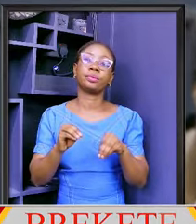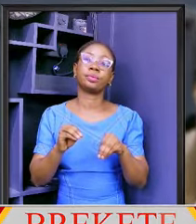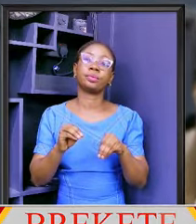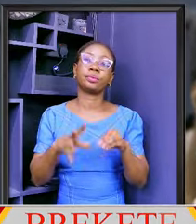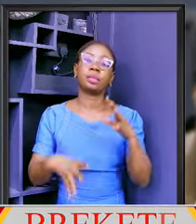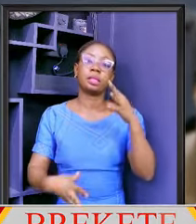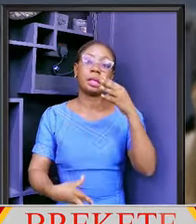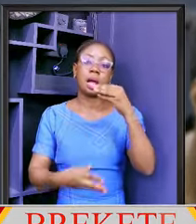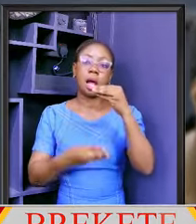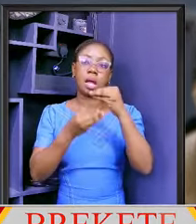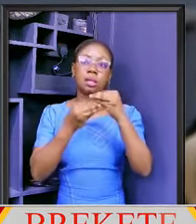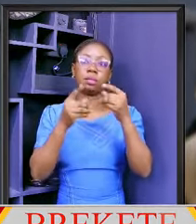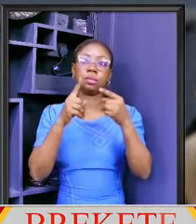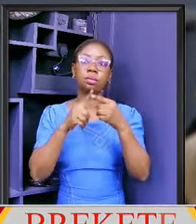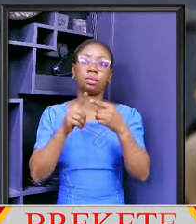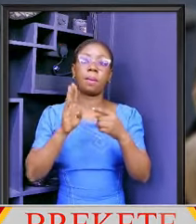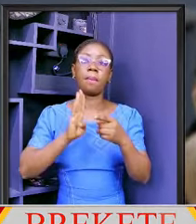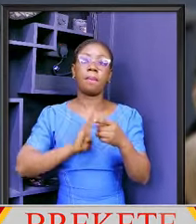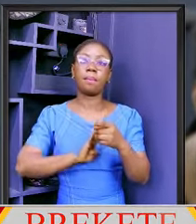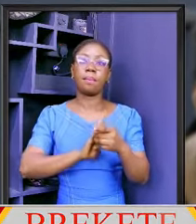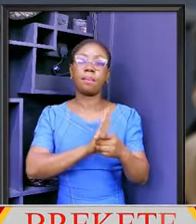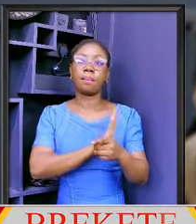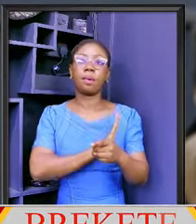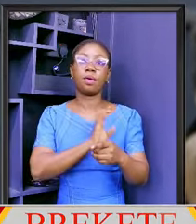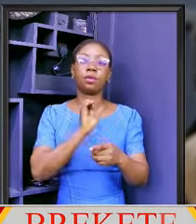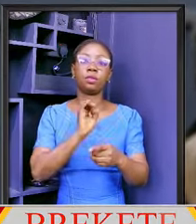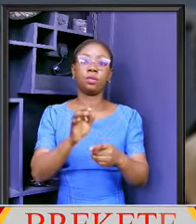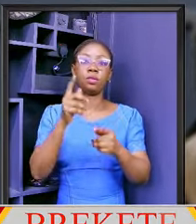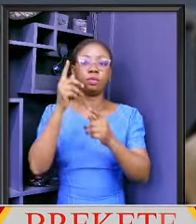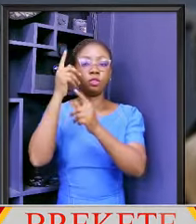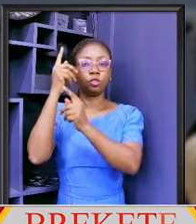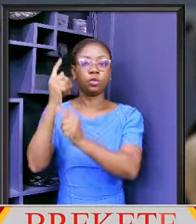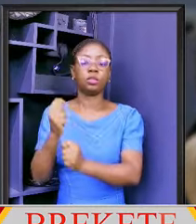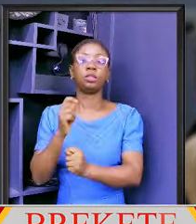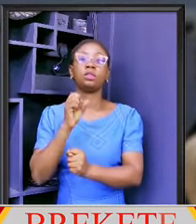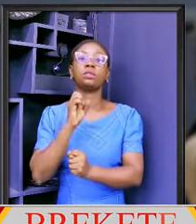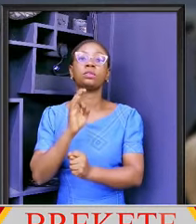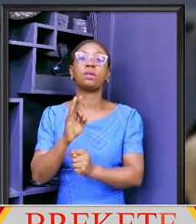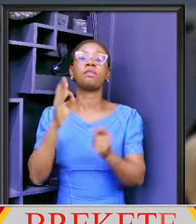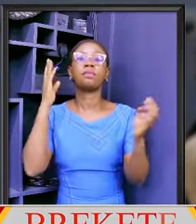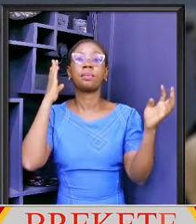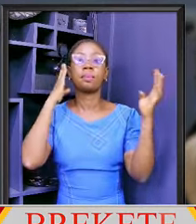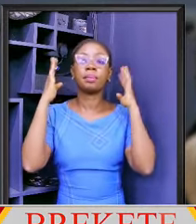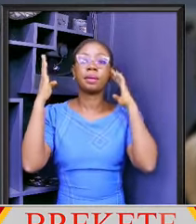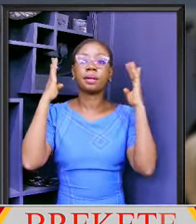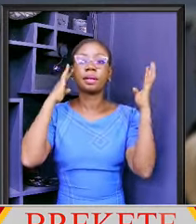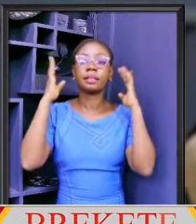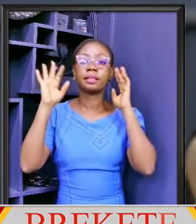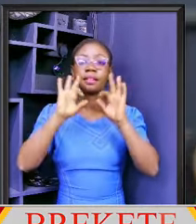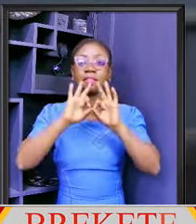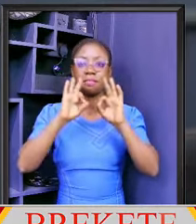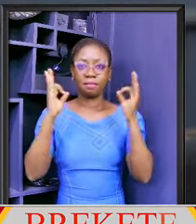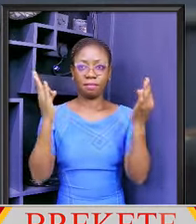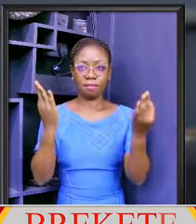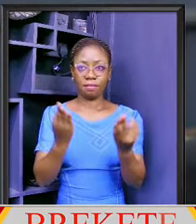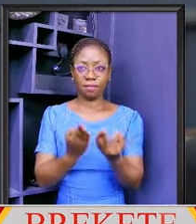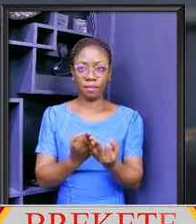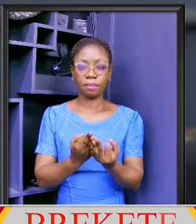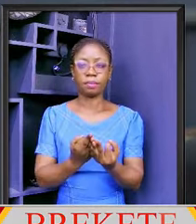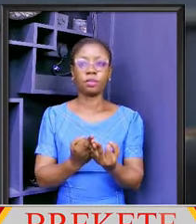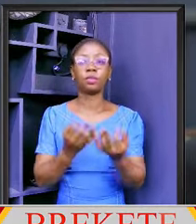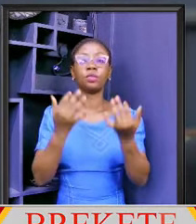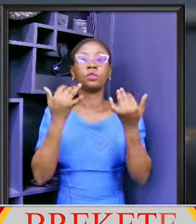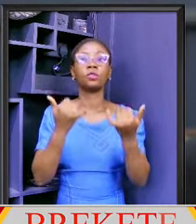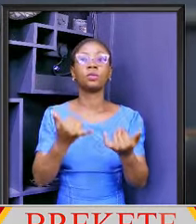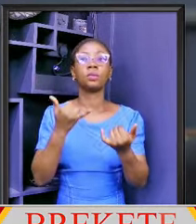to add up to the board of trustees of Brekete family. Ordinary. Today,